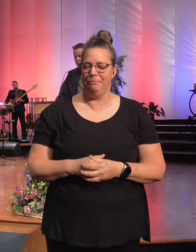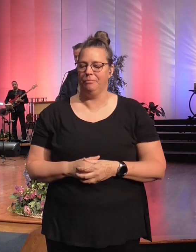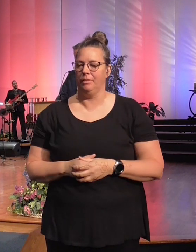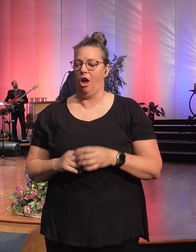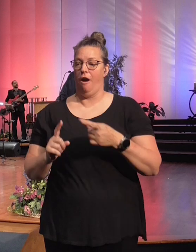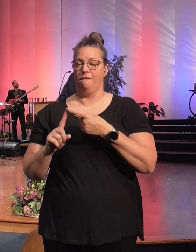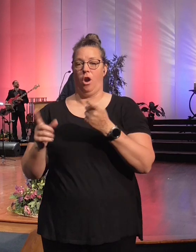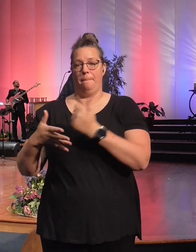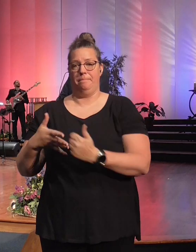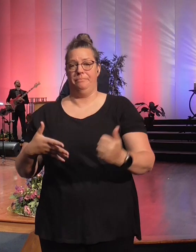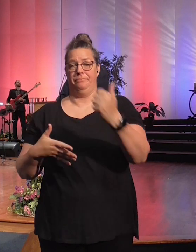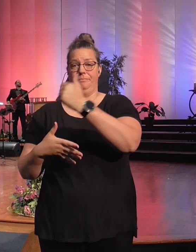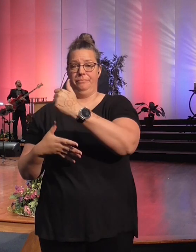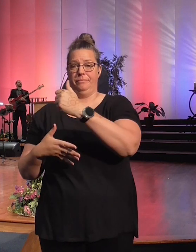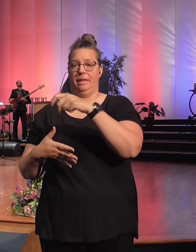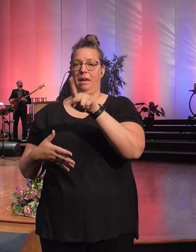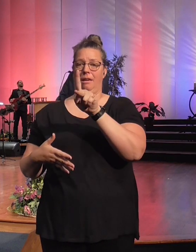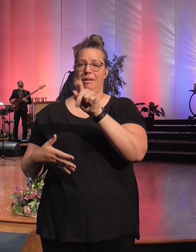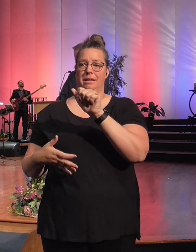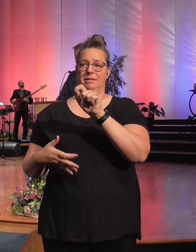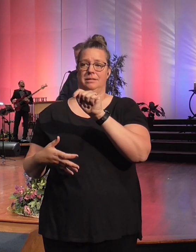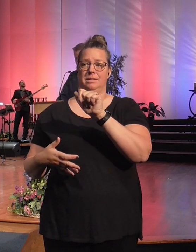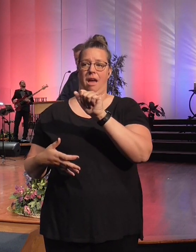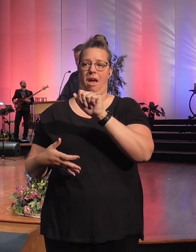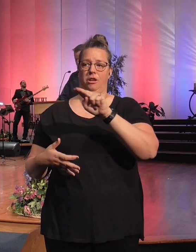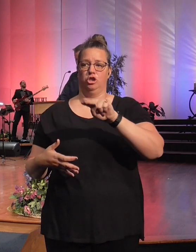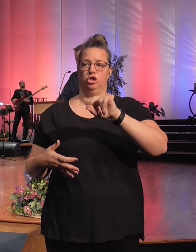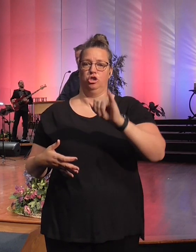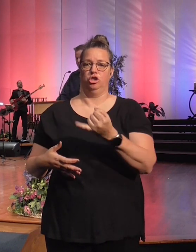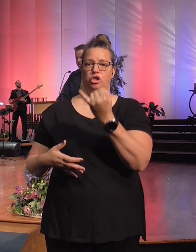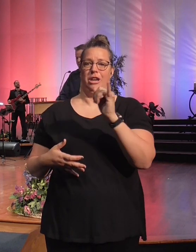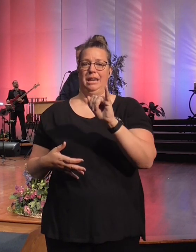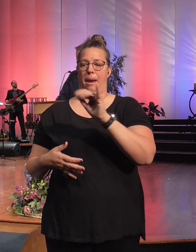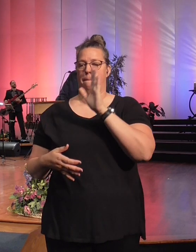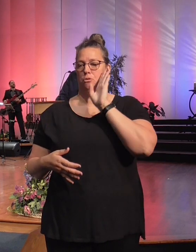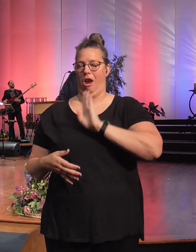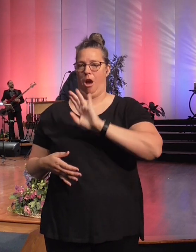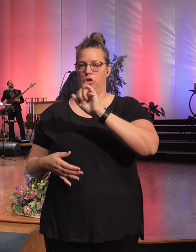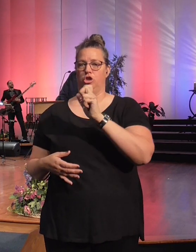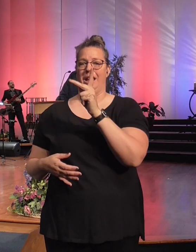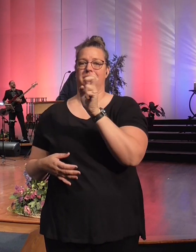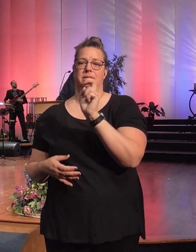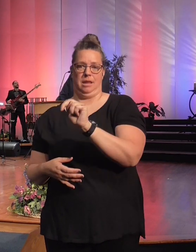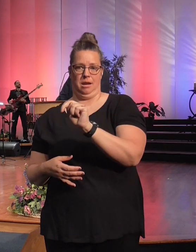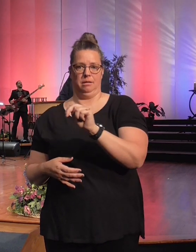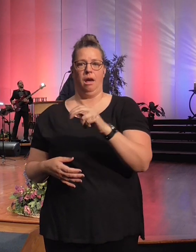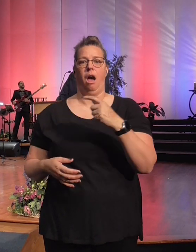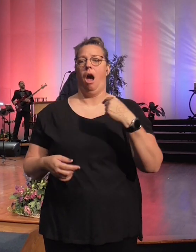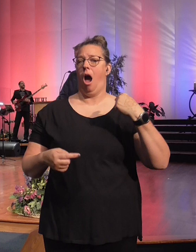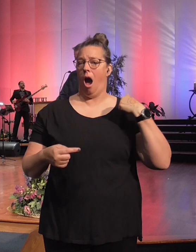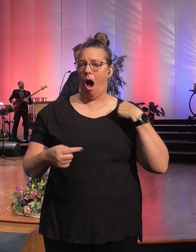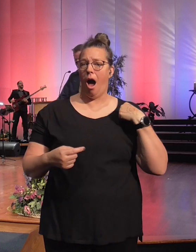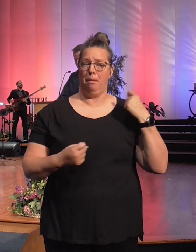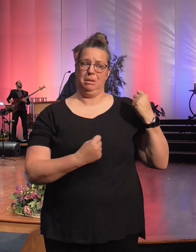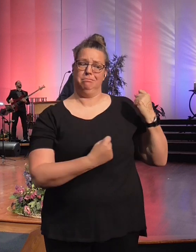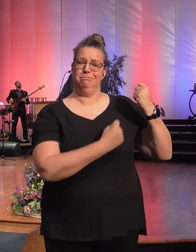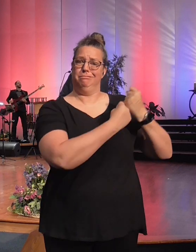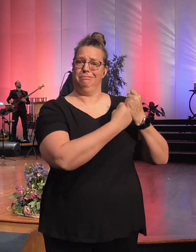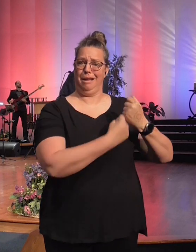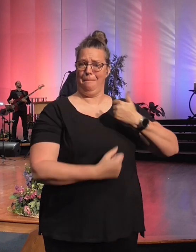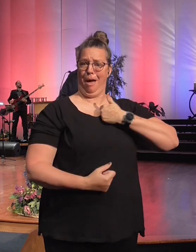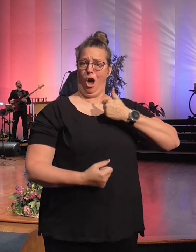Supreme Court Justice Ketanji Brown Jackson. I am standing on the shoulders of my own role